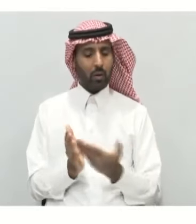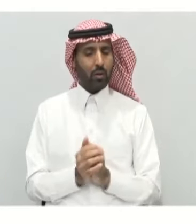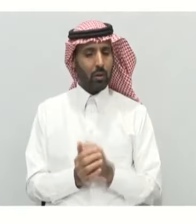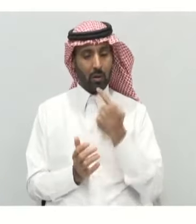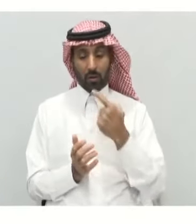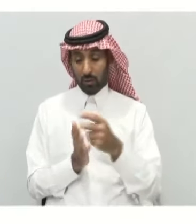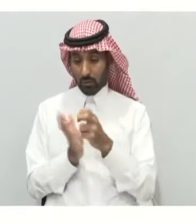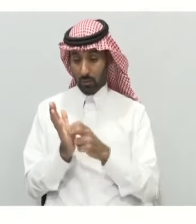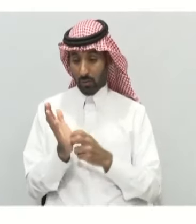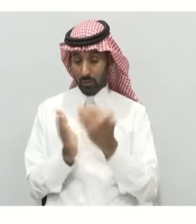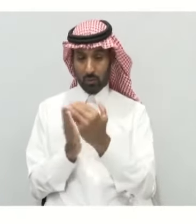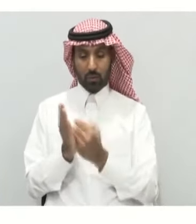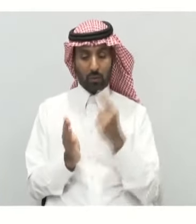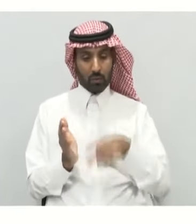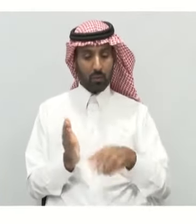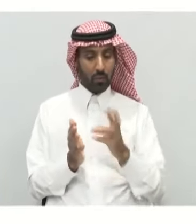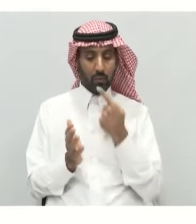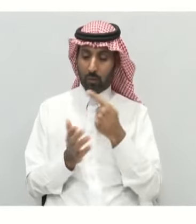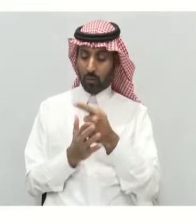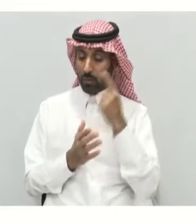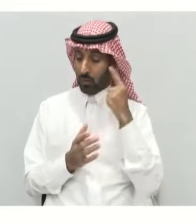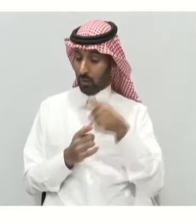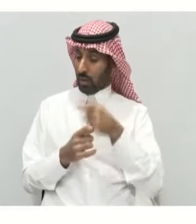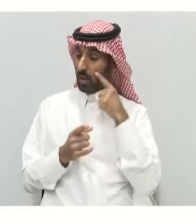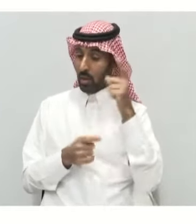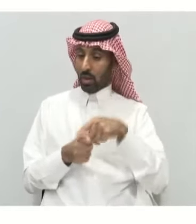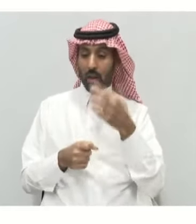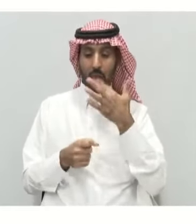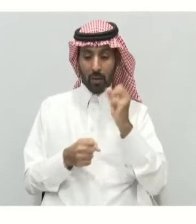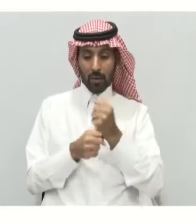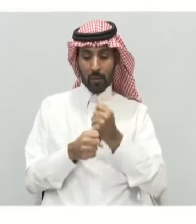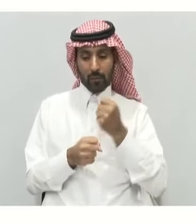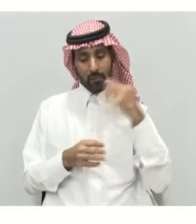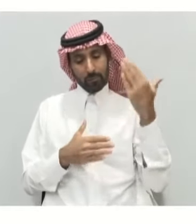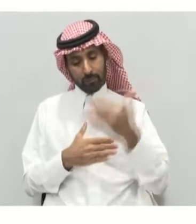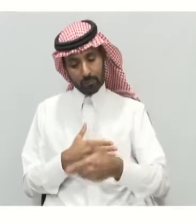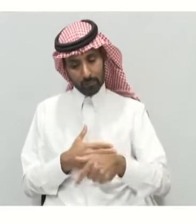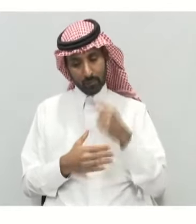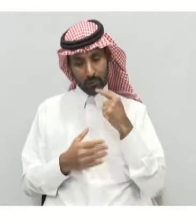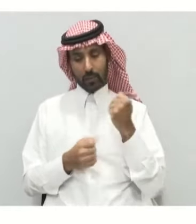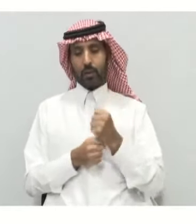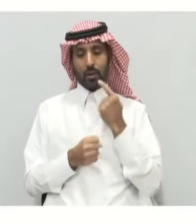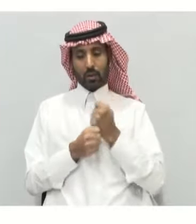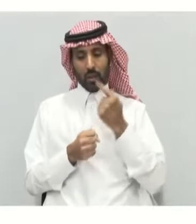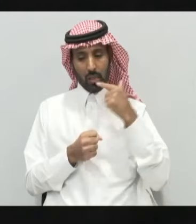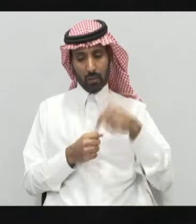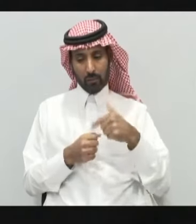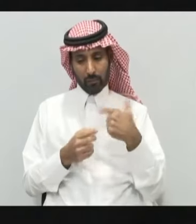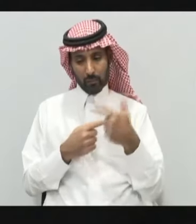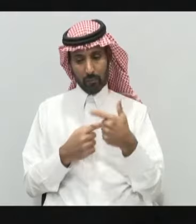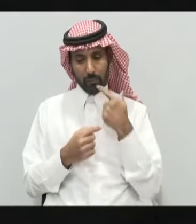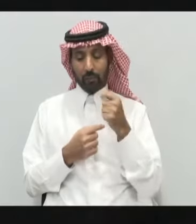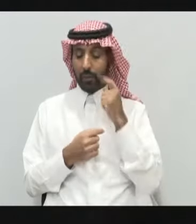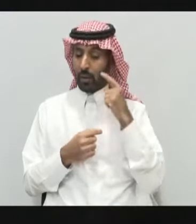Our grammar rule for today is regarding the simple present tense. And in simple present tense, when we talk